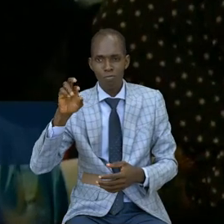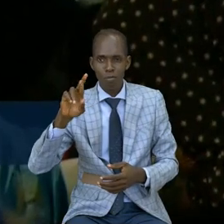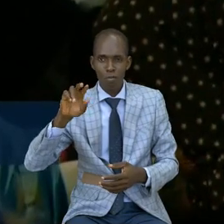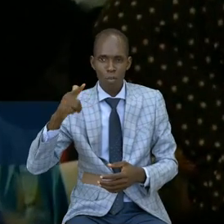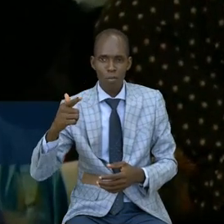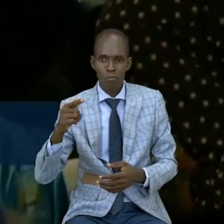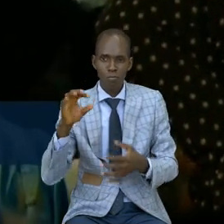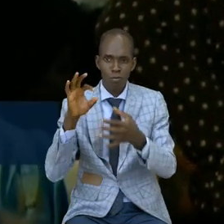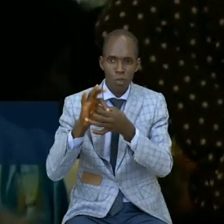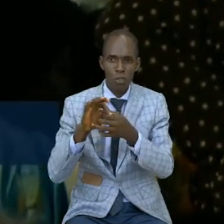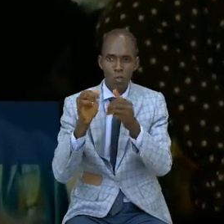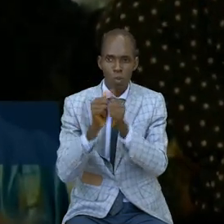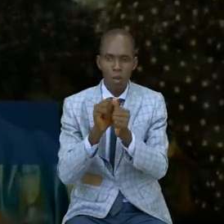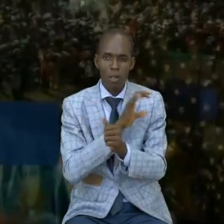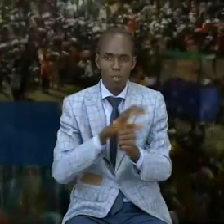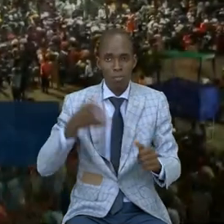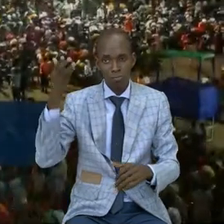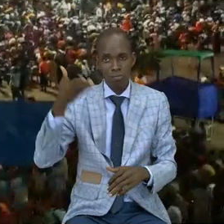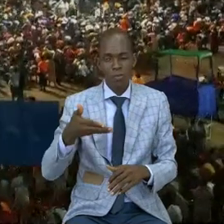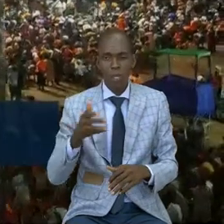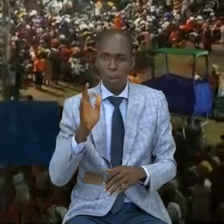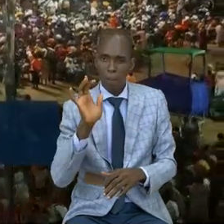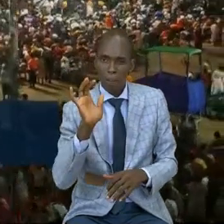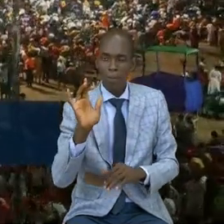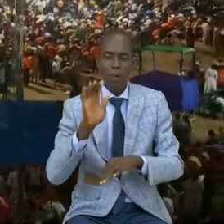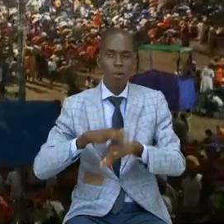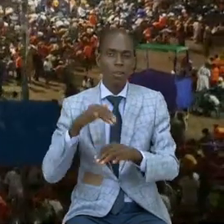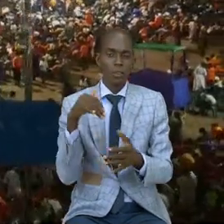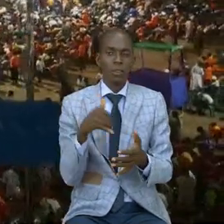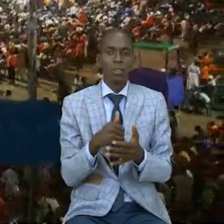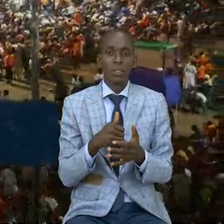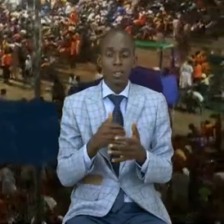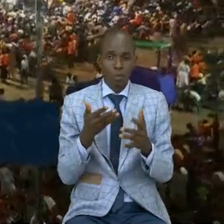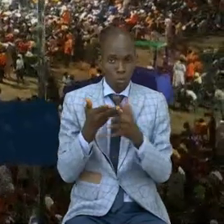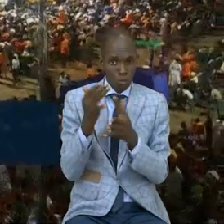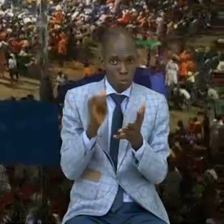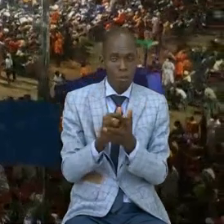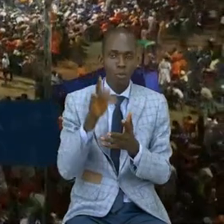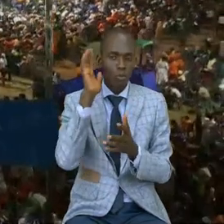opportunity to become a member of the family of God.